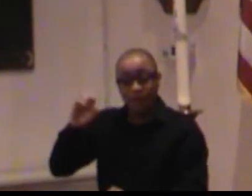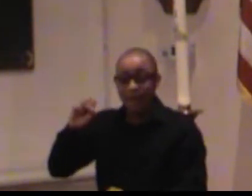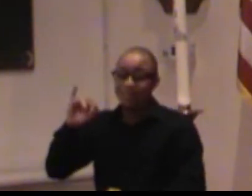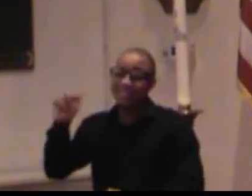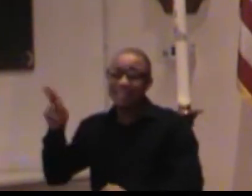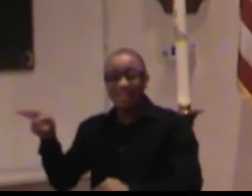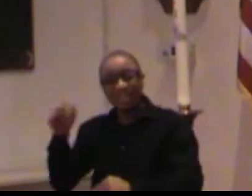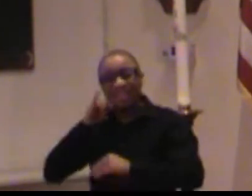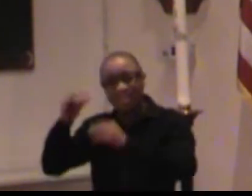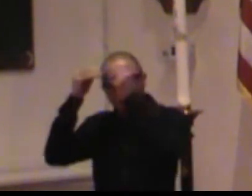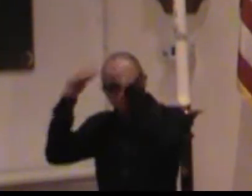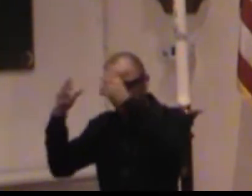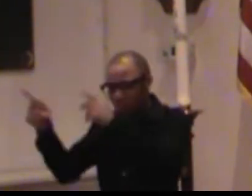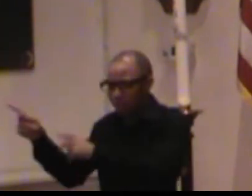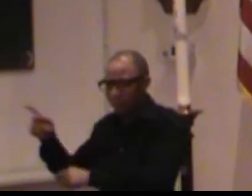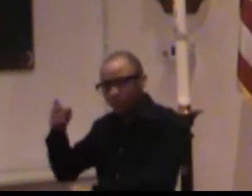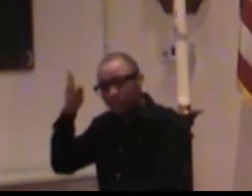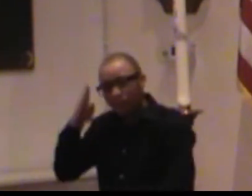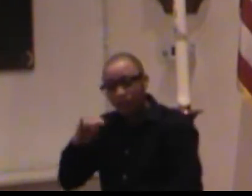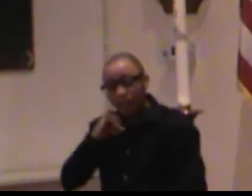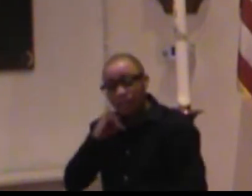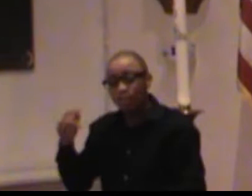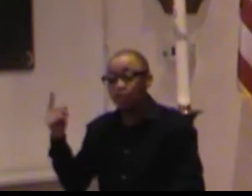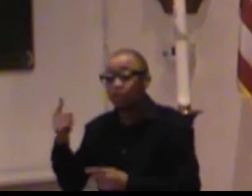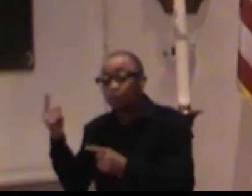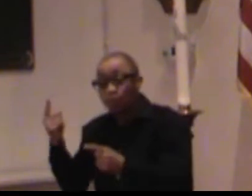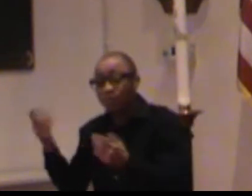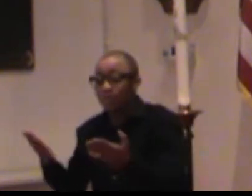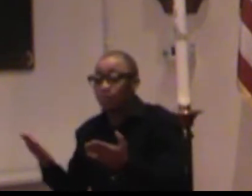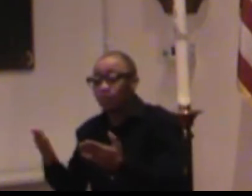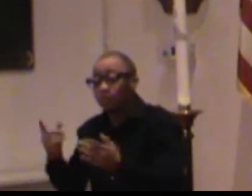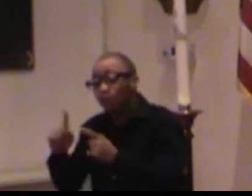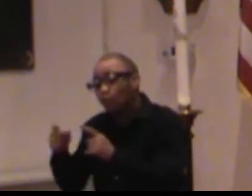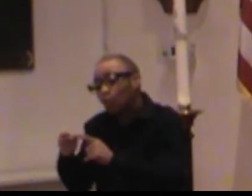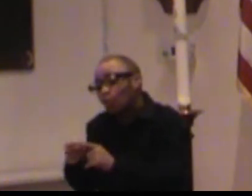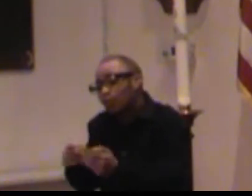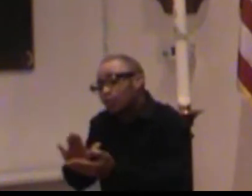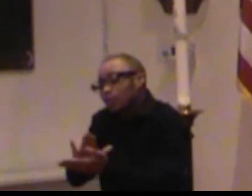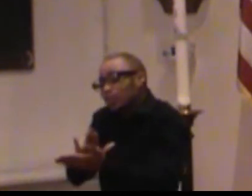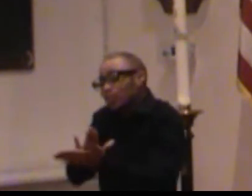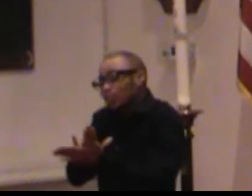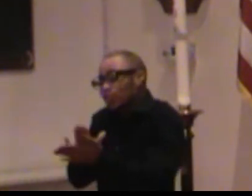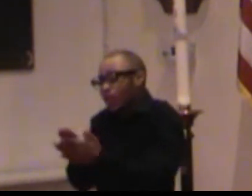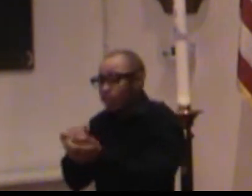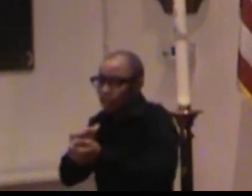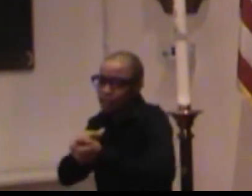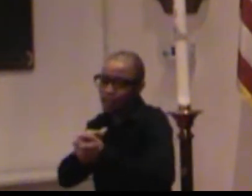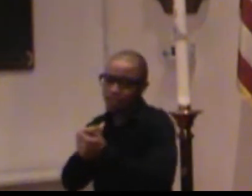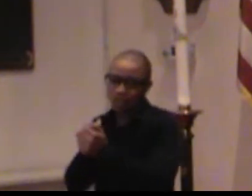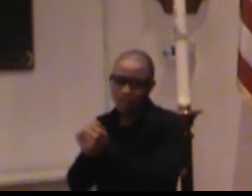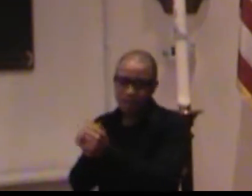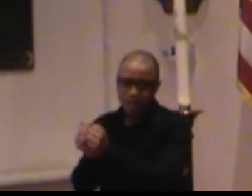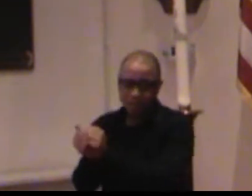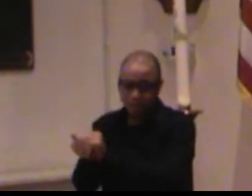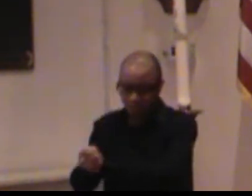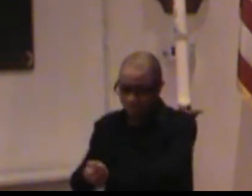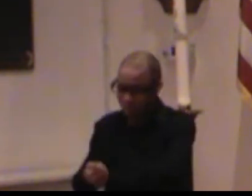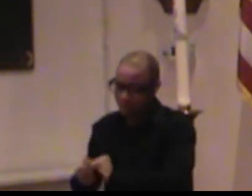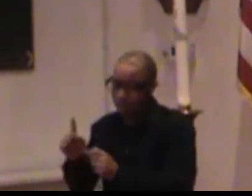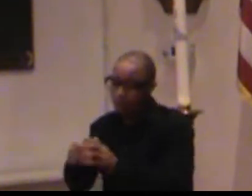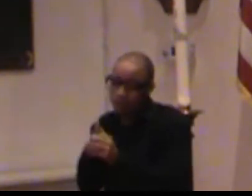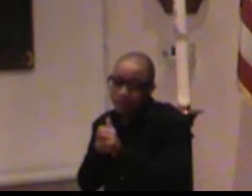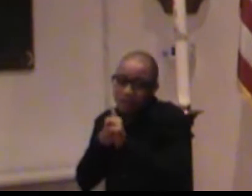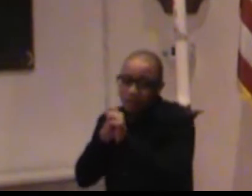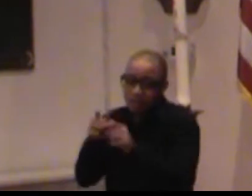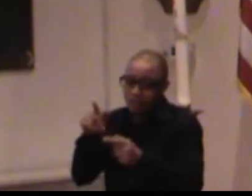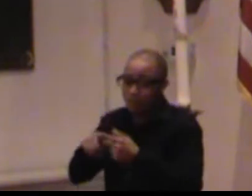the people that the new thing that God is doing is going to involve transformation. This transformation will lead to